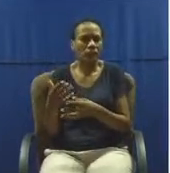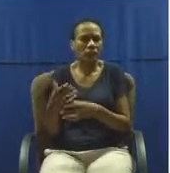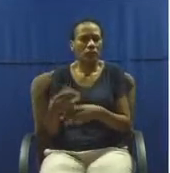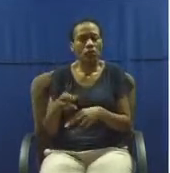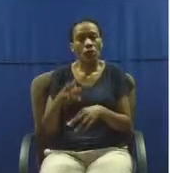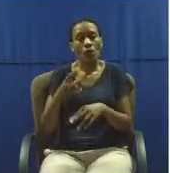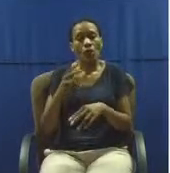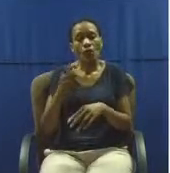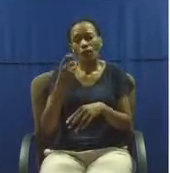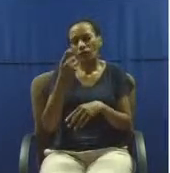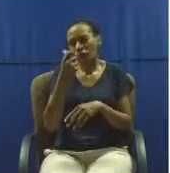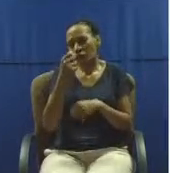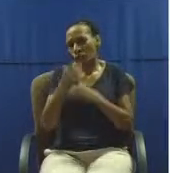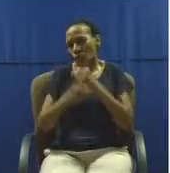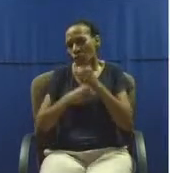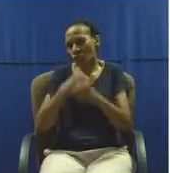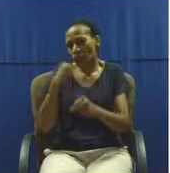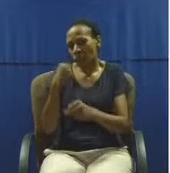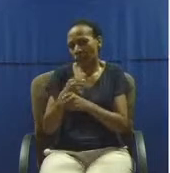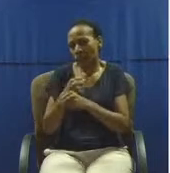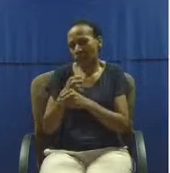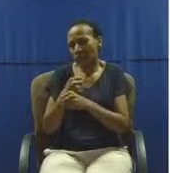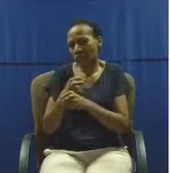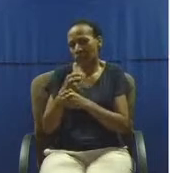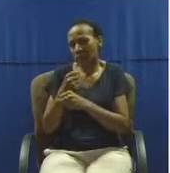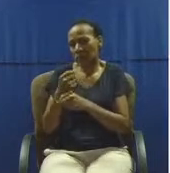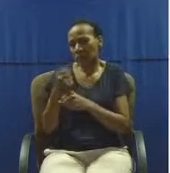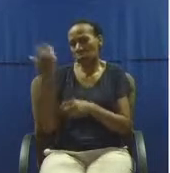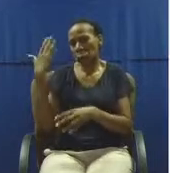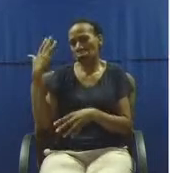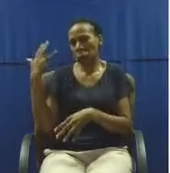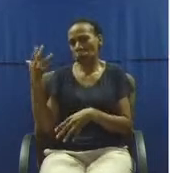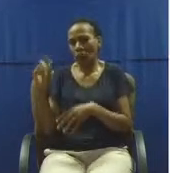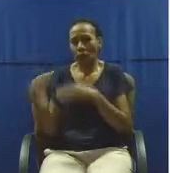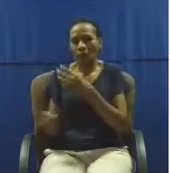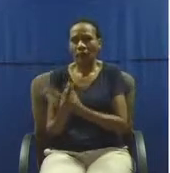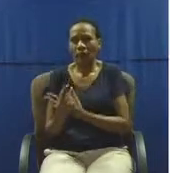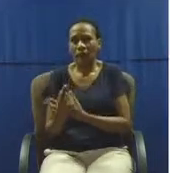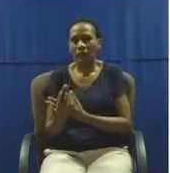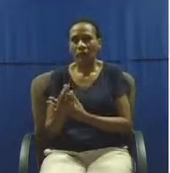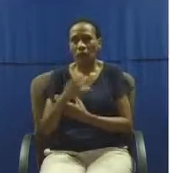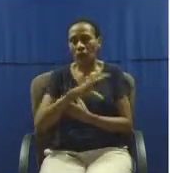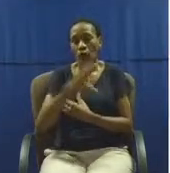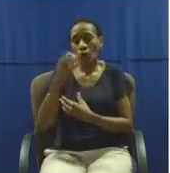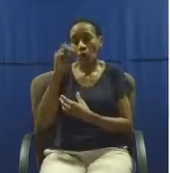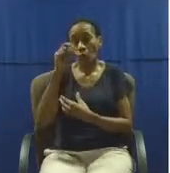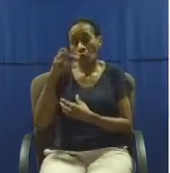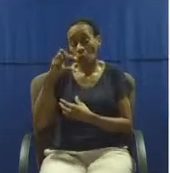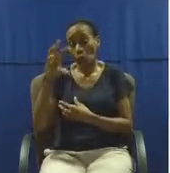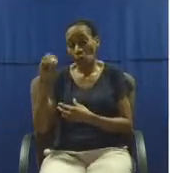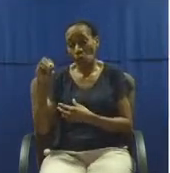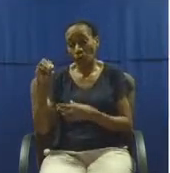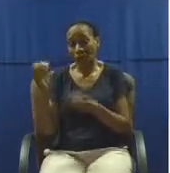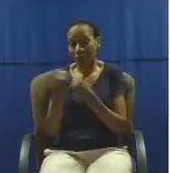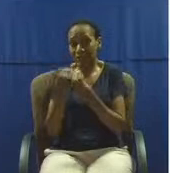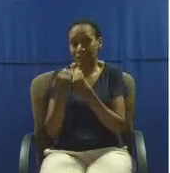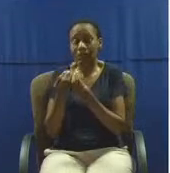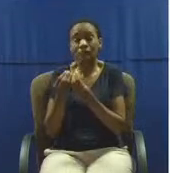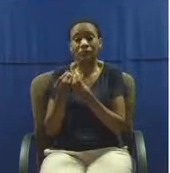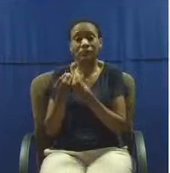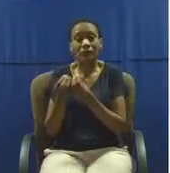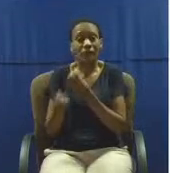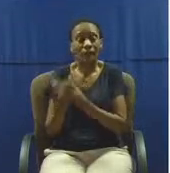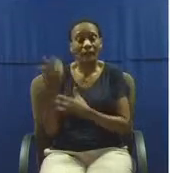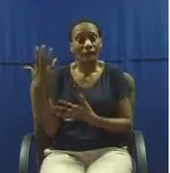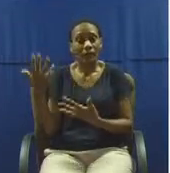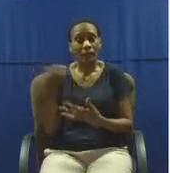ago, Condoleezza Rice, who was like the National Security Advisor to